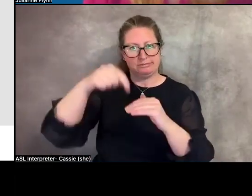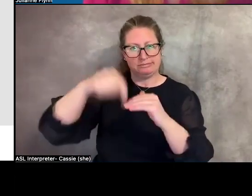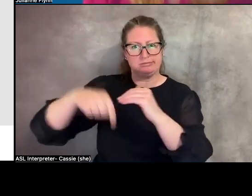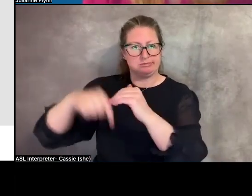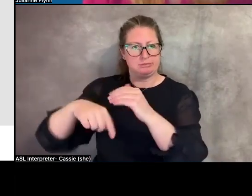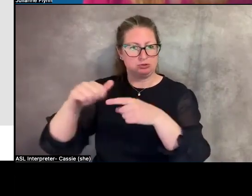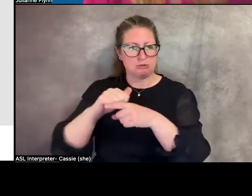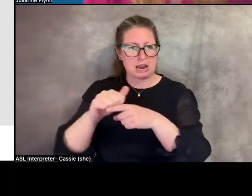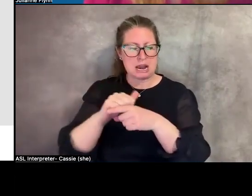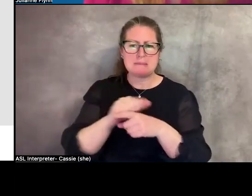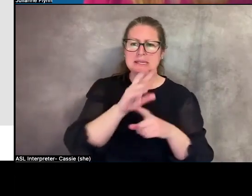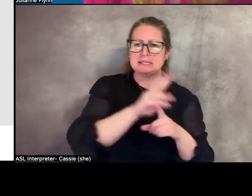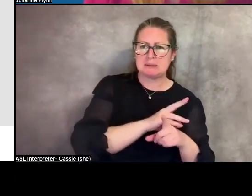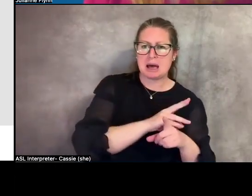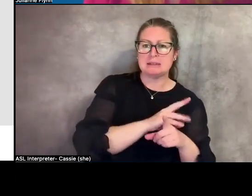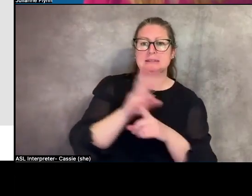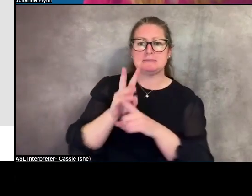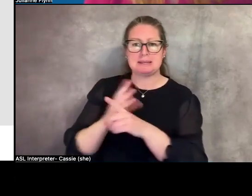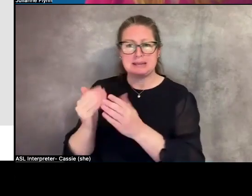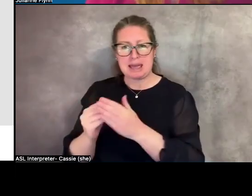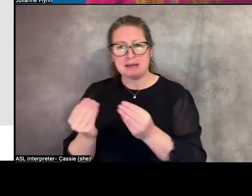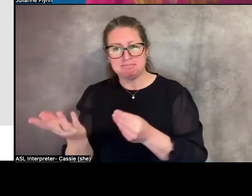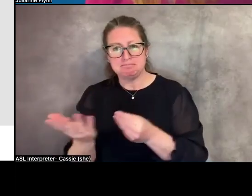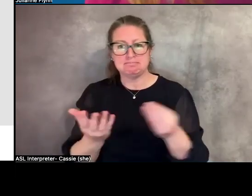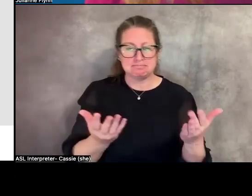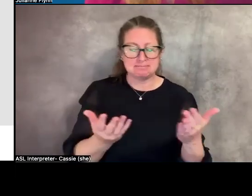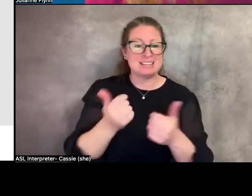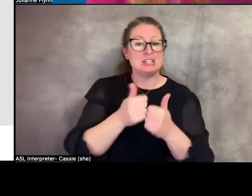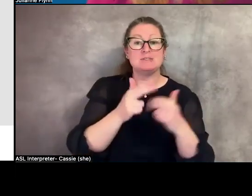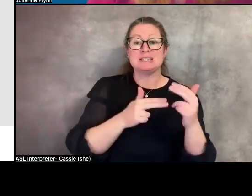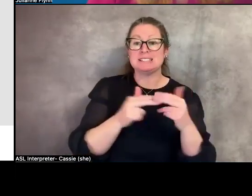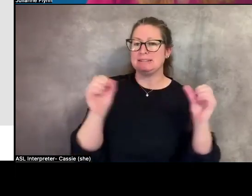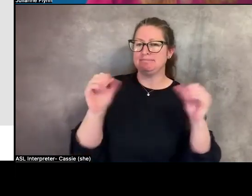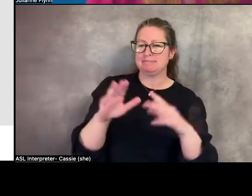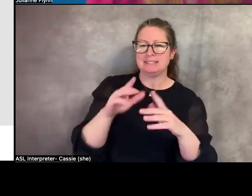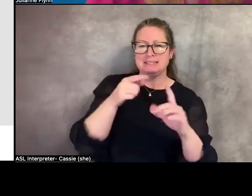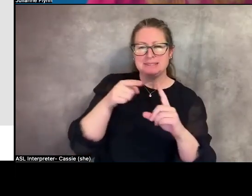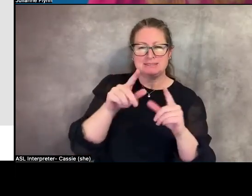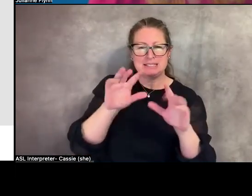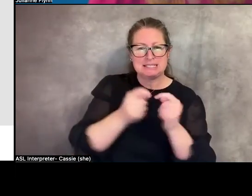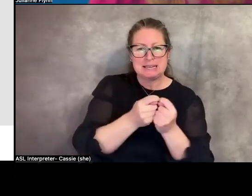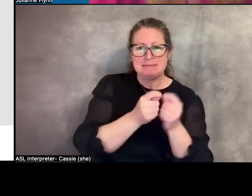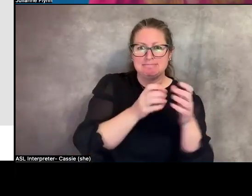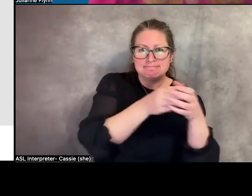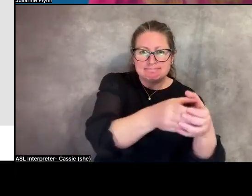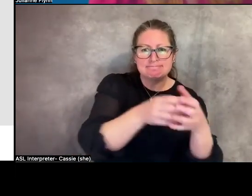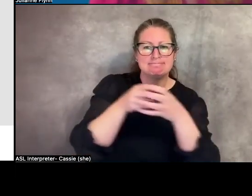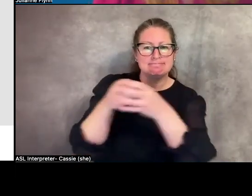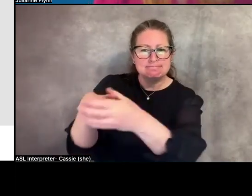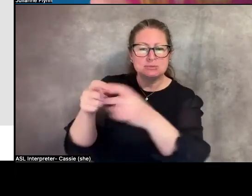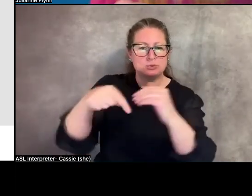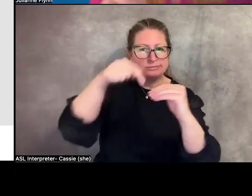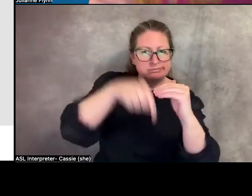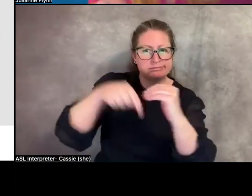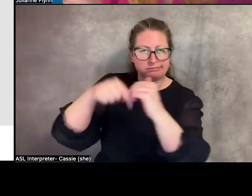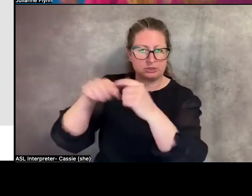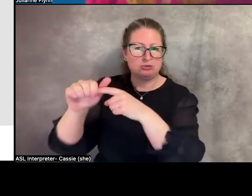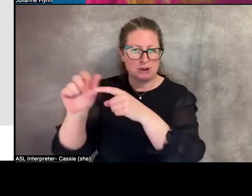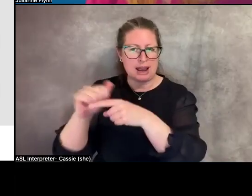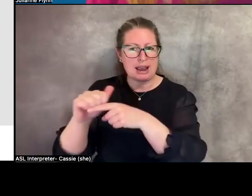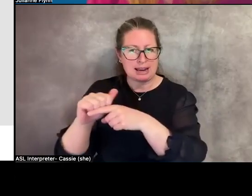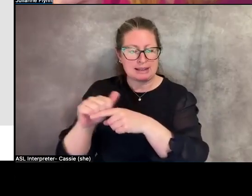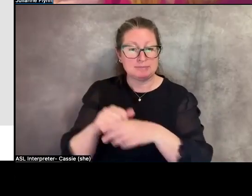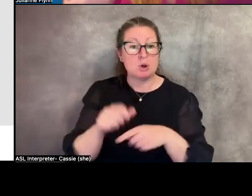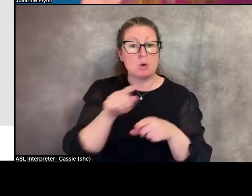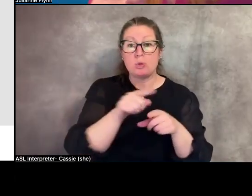about 6 months apart, and each facility sent selected team of individuals to intensive DBT training, and then those individuals